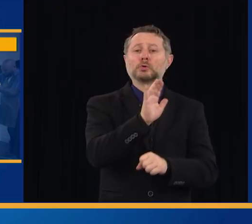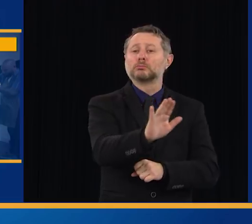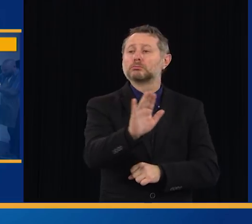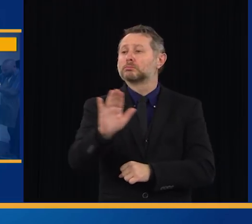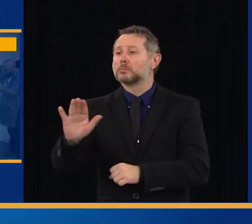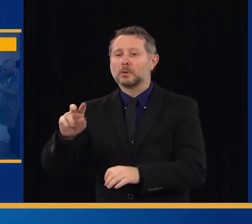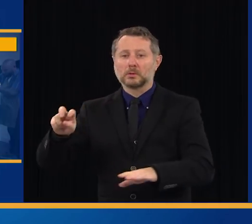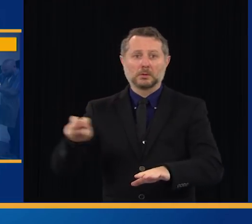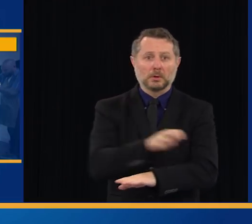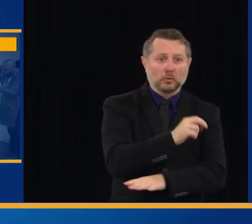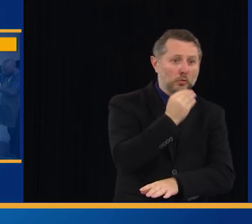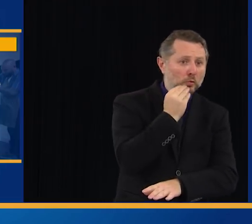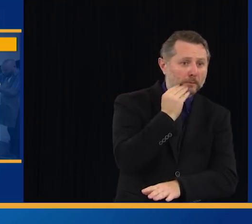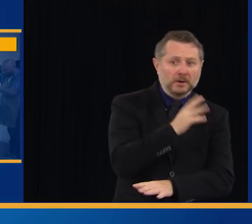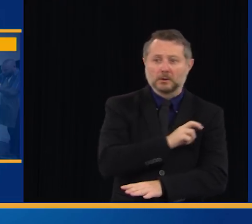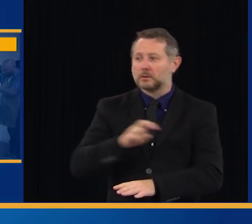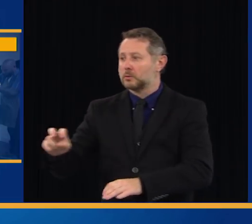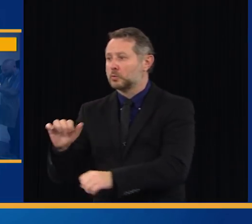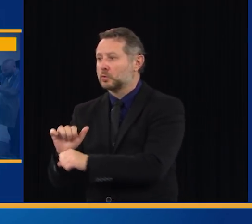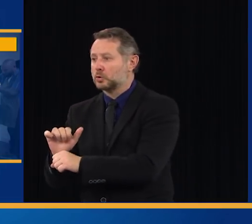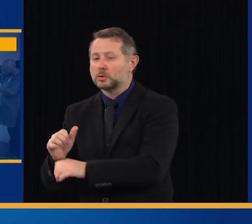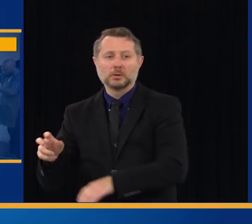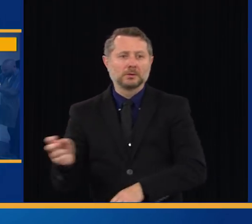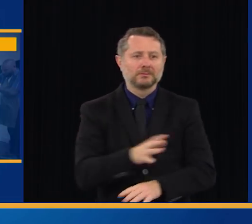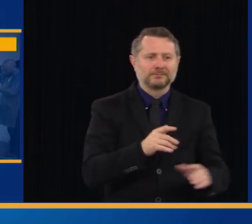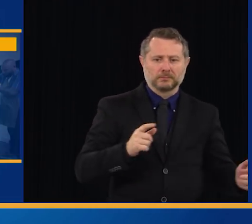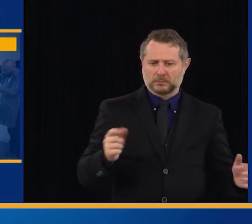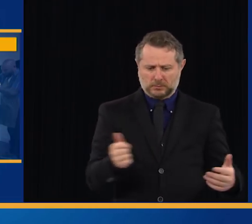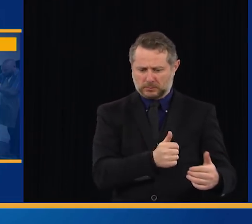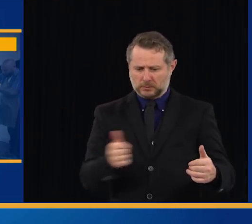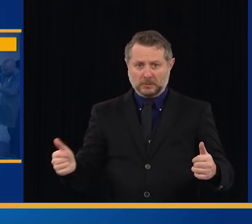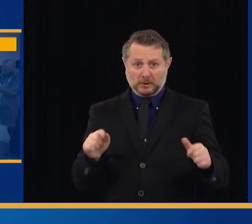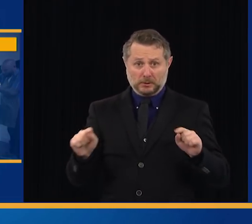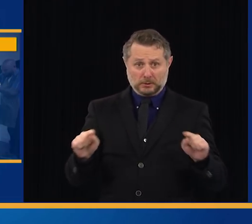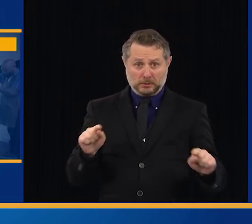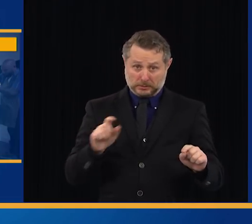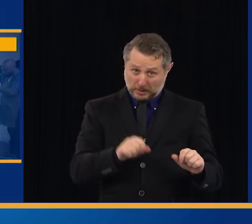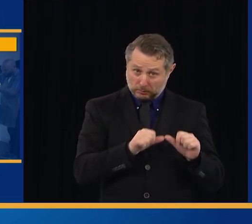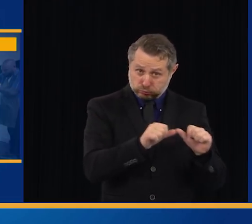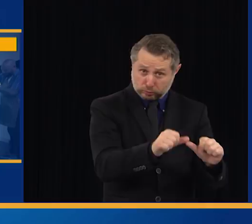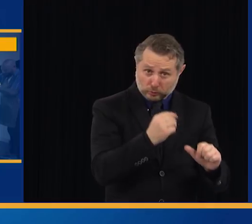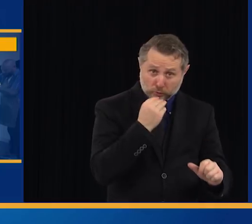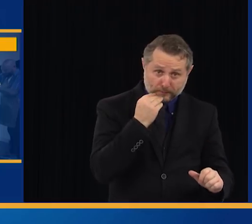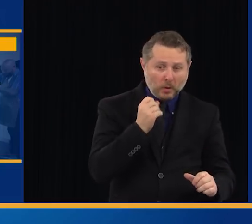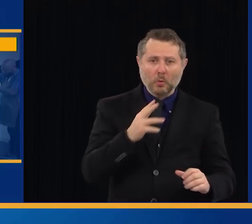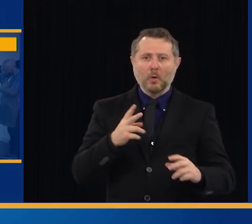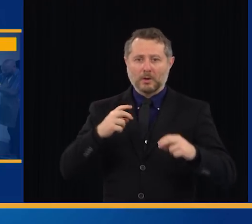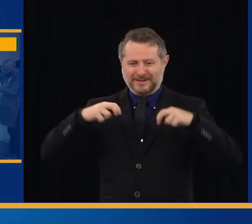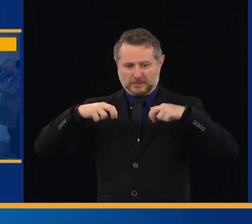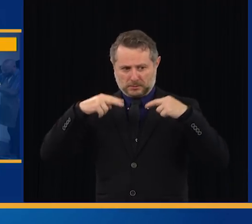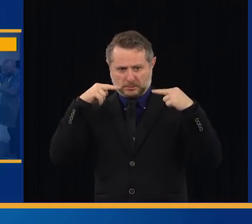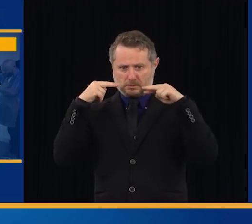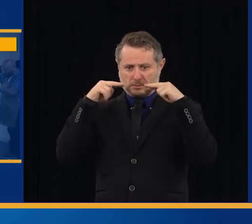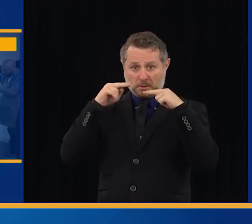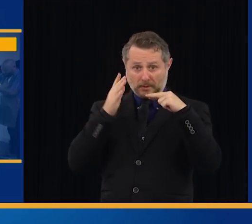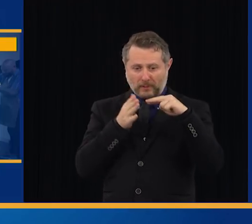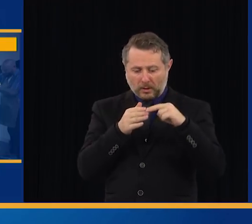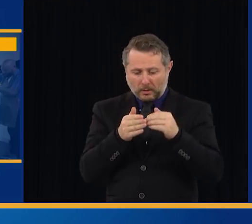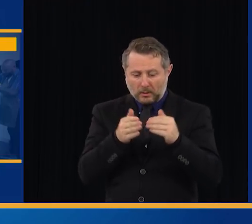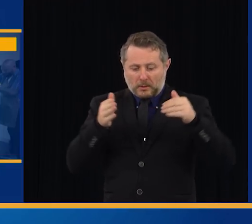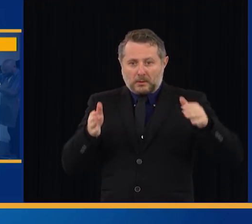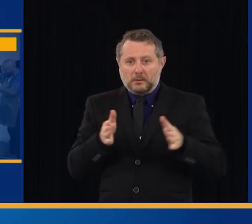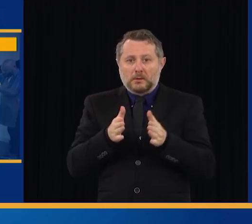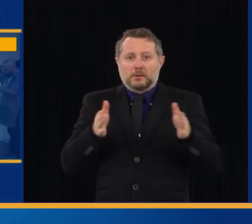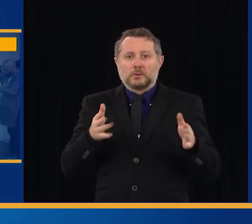take? In the workplace, how would people work, and where would they sit, or where would they stand? And how do you do it without